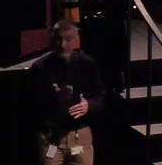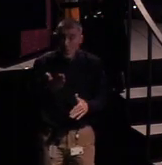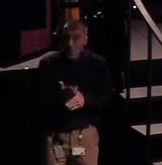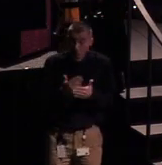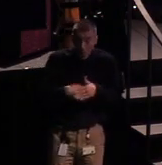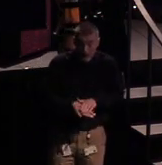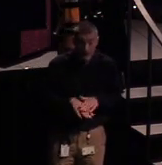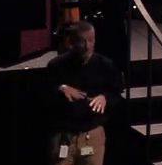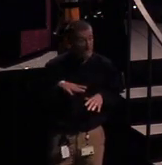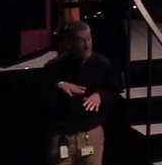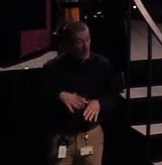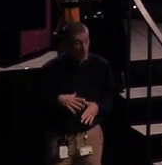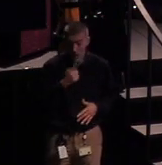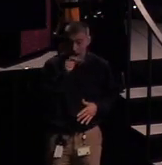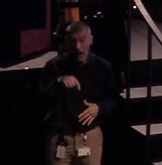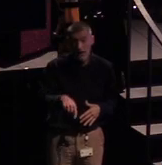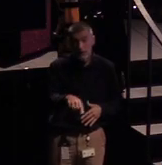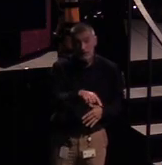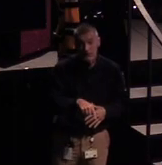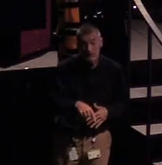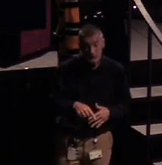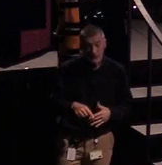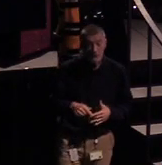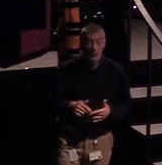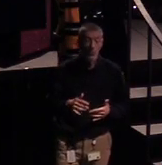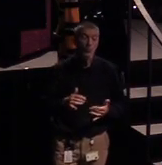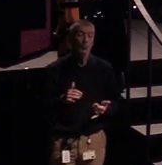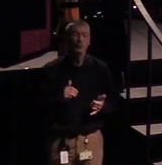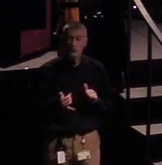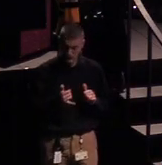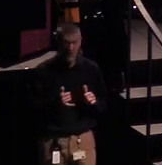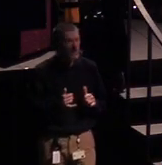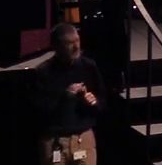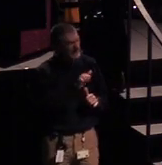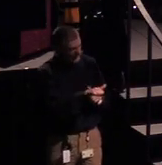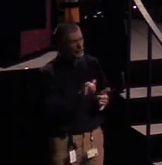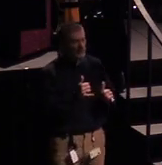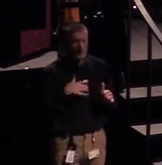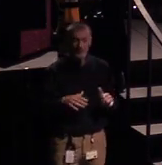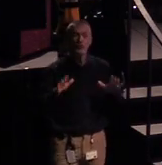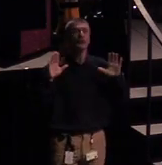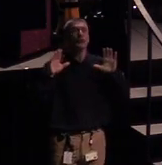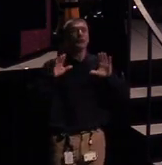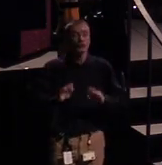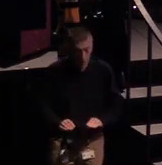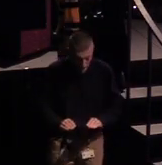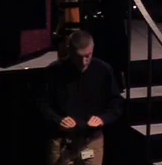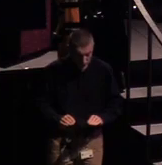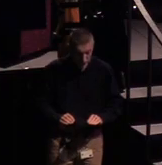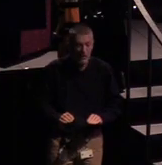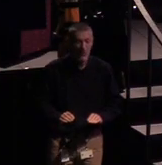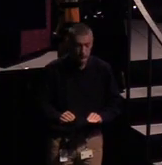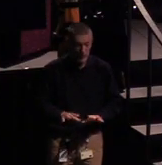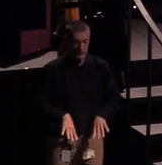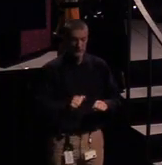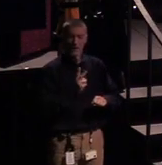be in and so I think it is it's a sometimes you need to stop and start again there are times where it's like it's better if we just think this through from